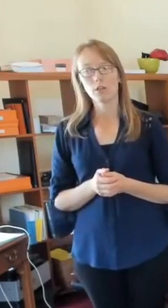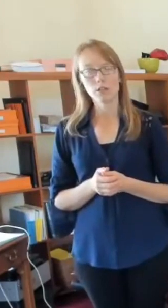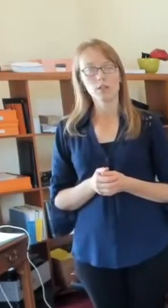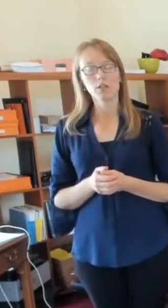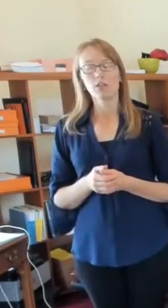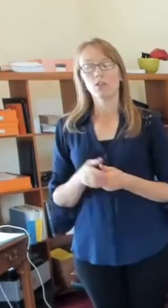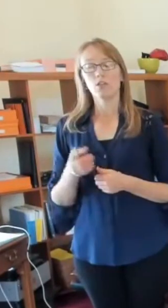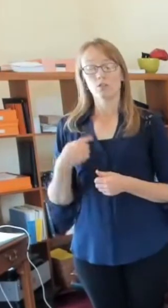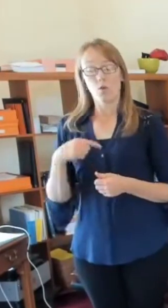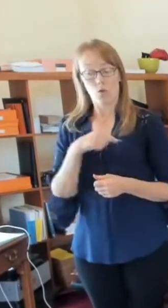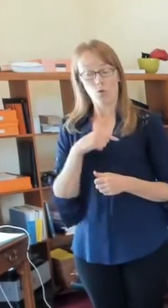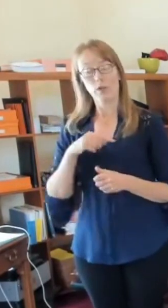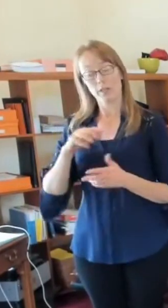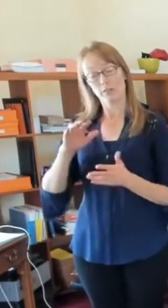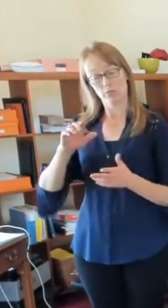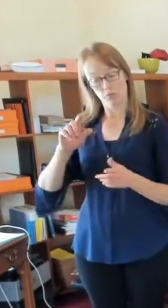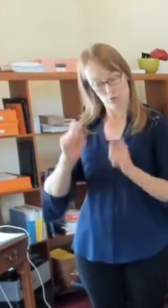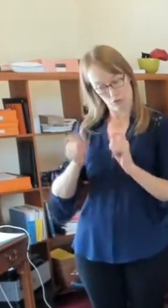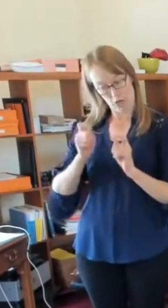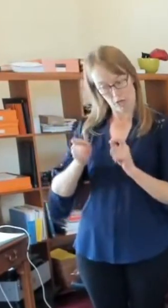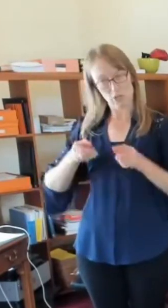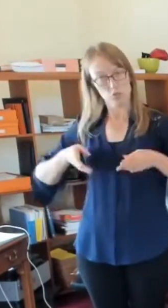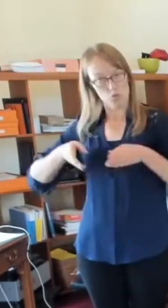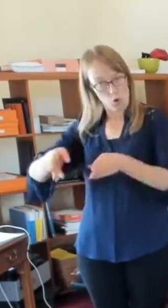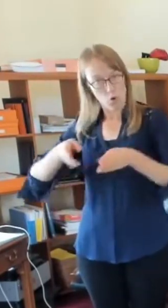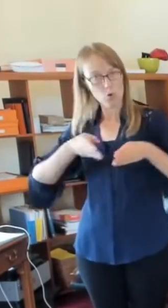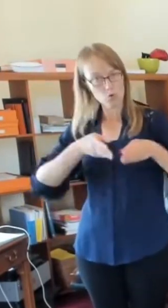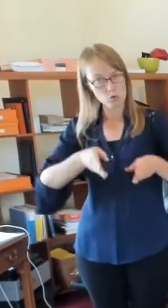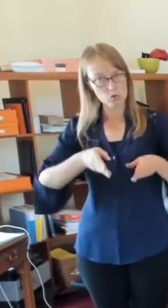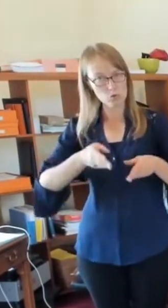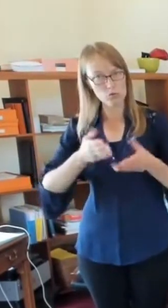changes, we had a number of police officers